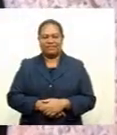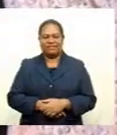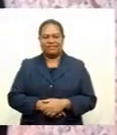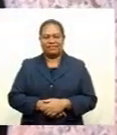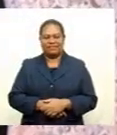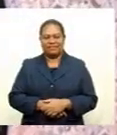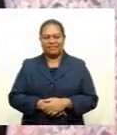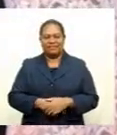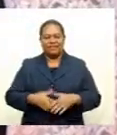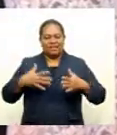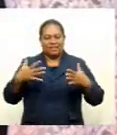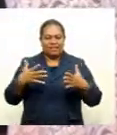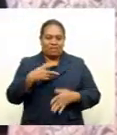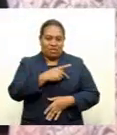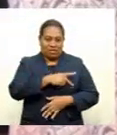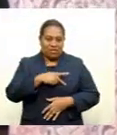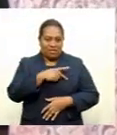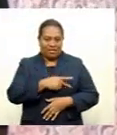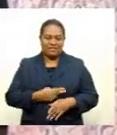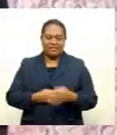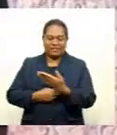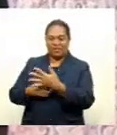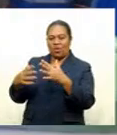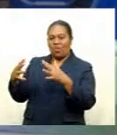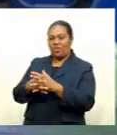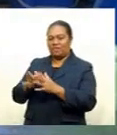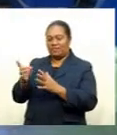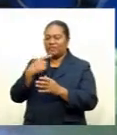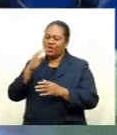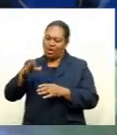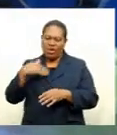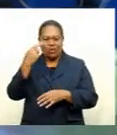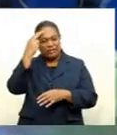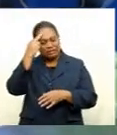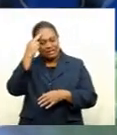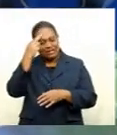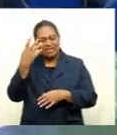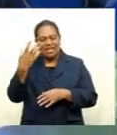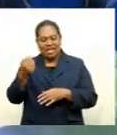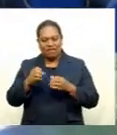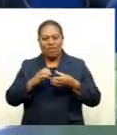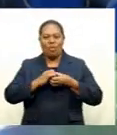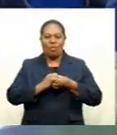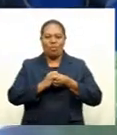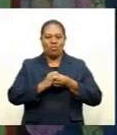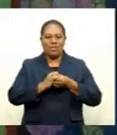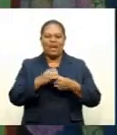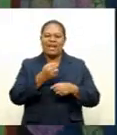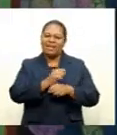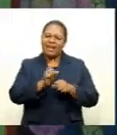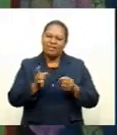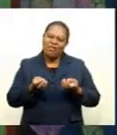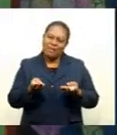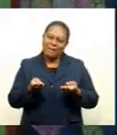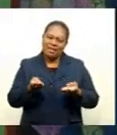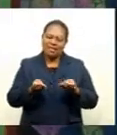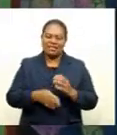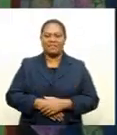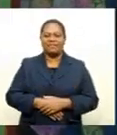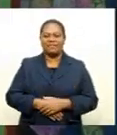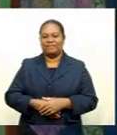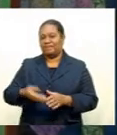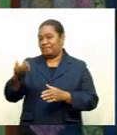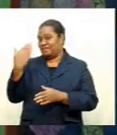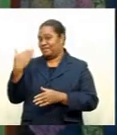A baker by profession, Watikini Sivoi has always dreamt of opening his own bakery. From the time I